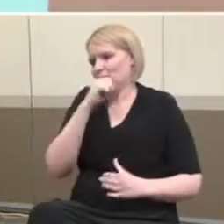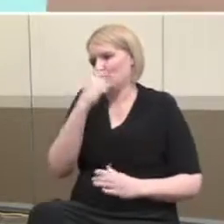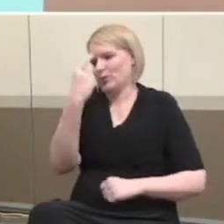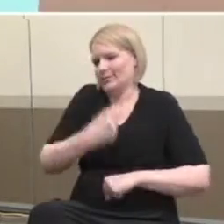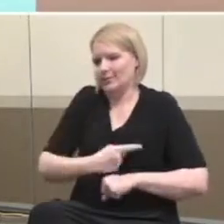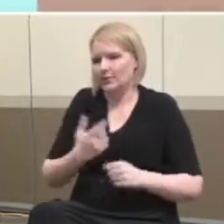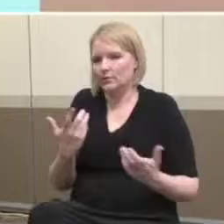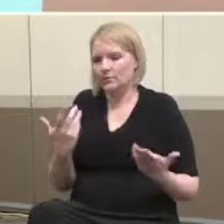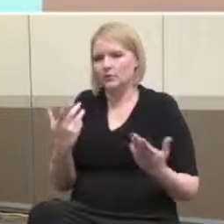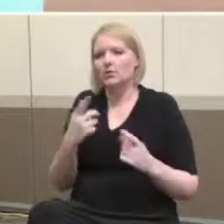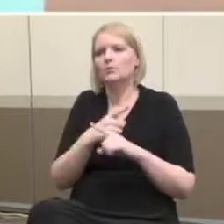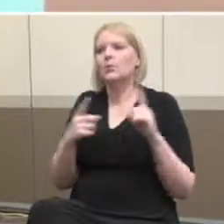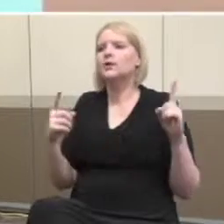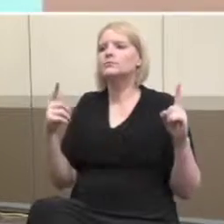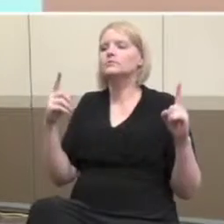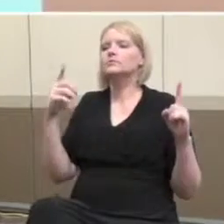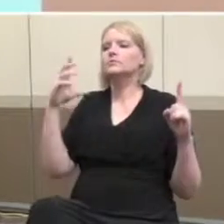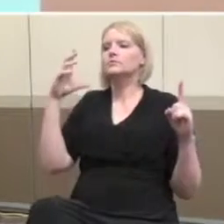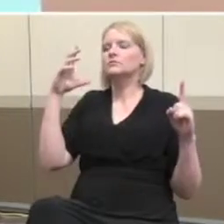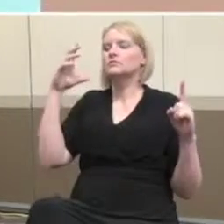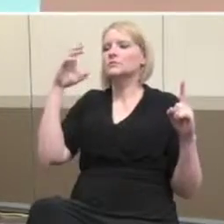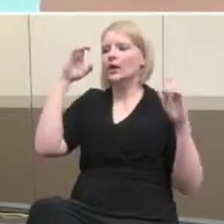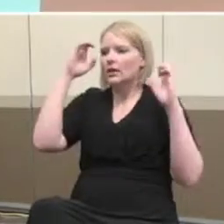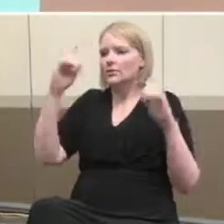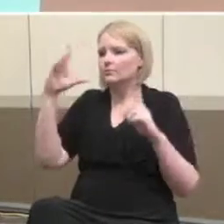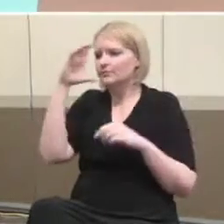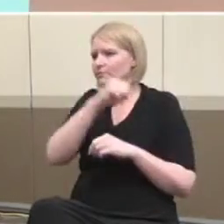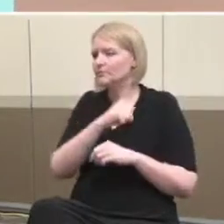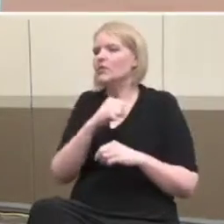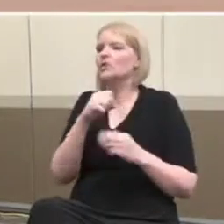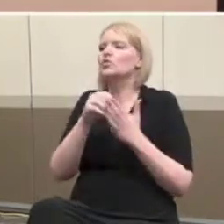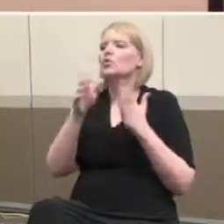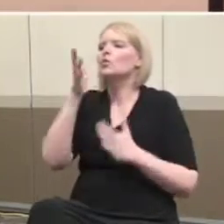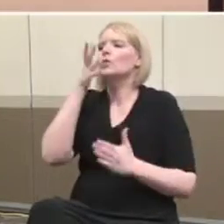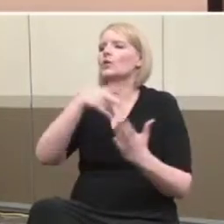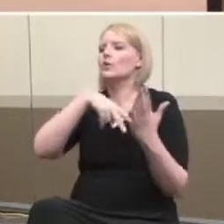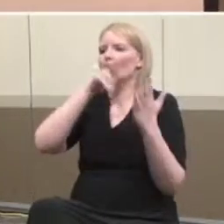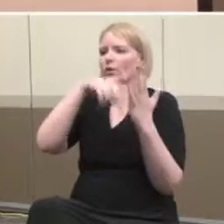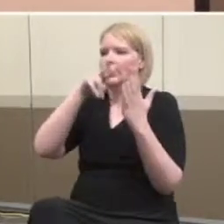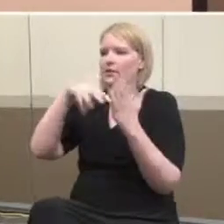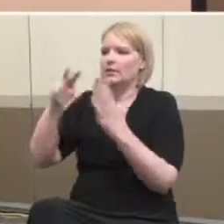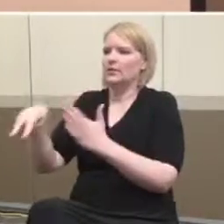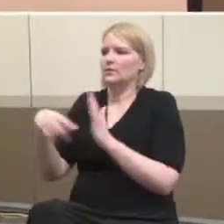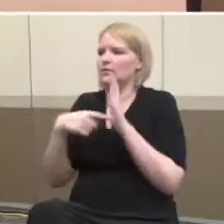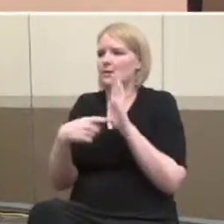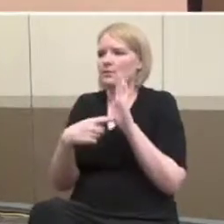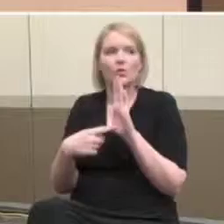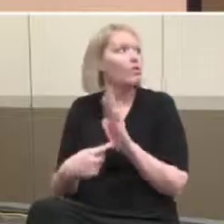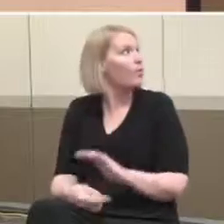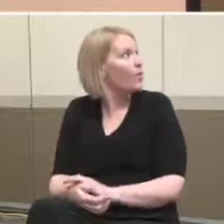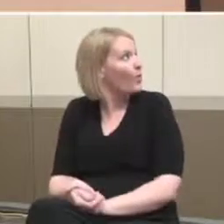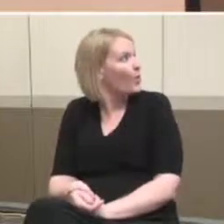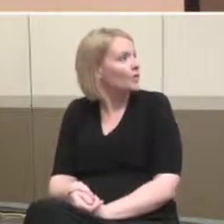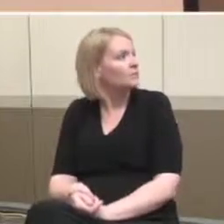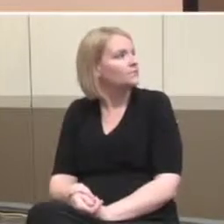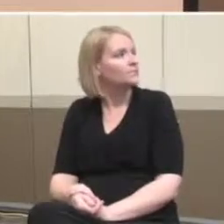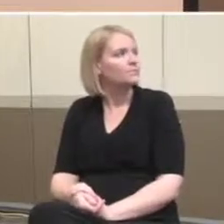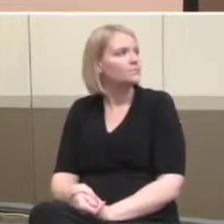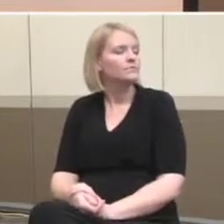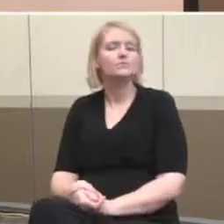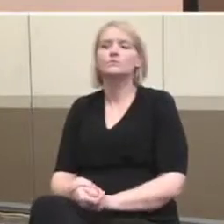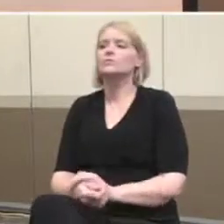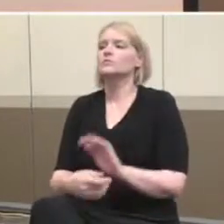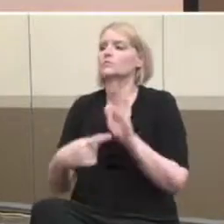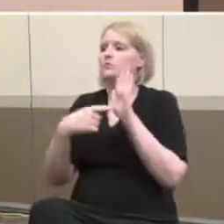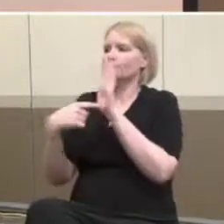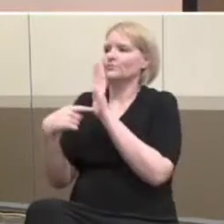The hypothesis was, if students would repeatedly practice reading symbols that would correspond, they would learn to correspond them to